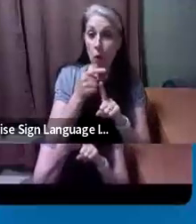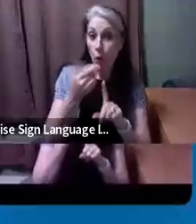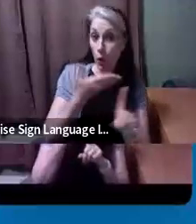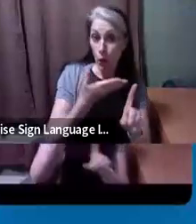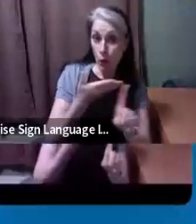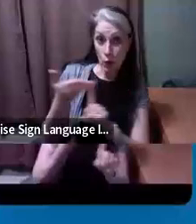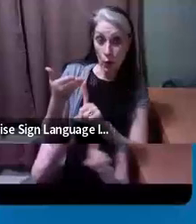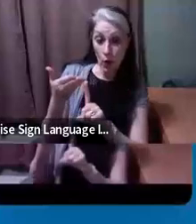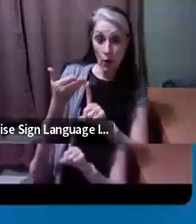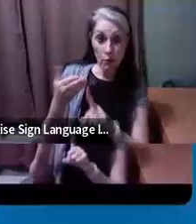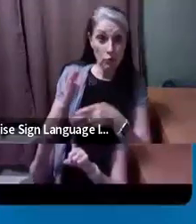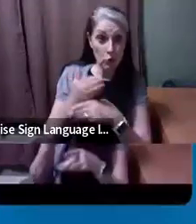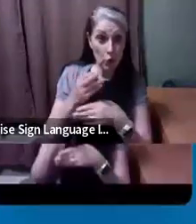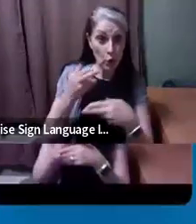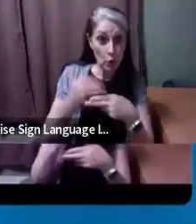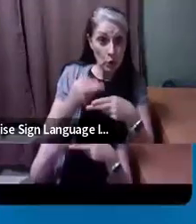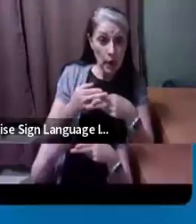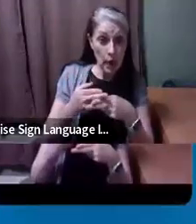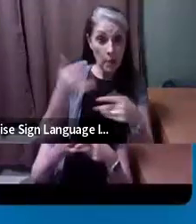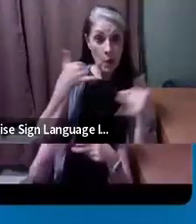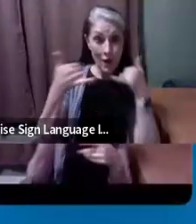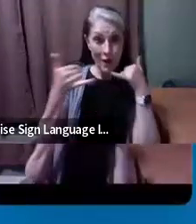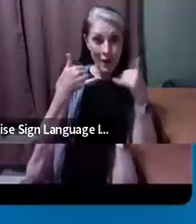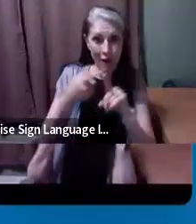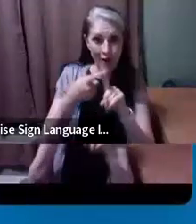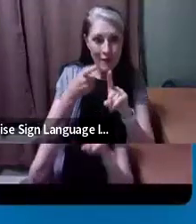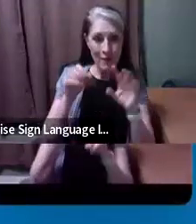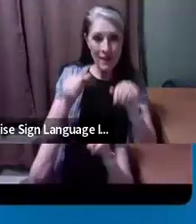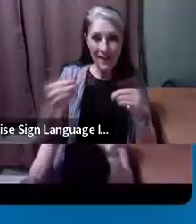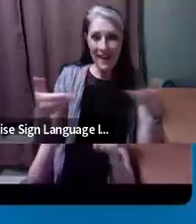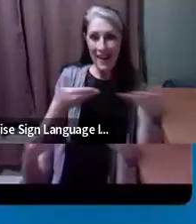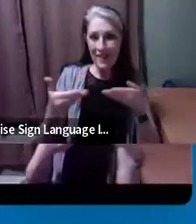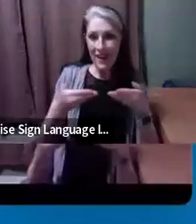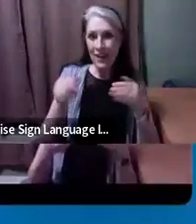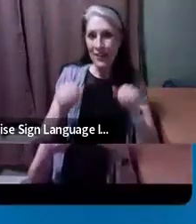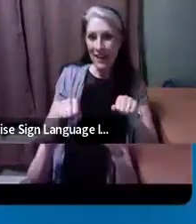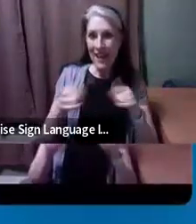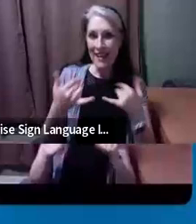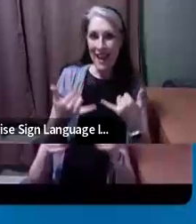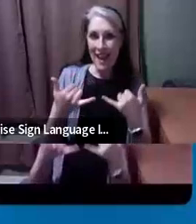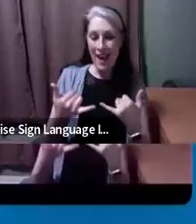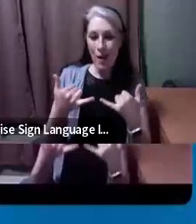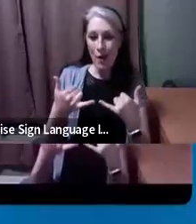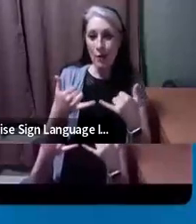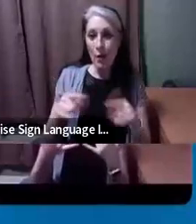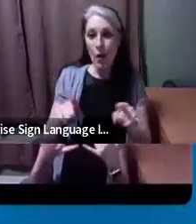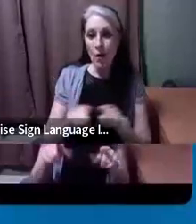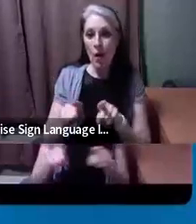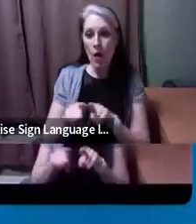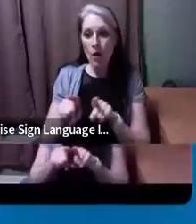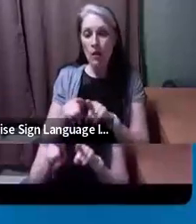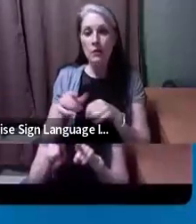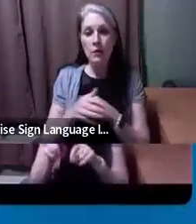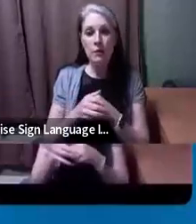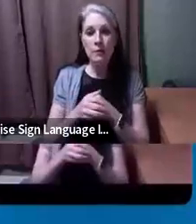can also just share your name, where you're calling in from. I invite you to do that at this time. There's also no pressure to do that,